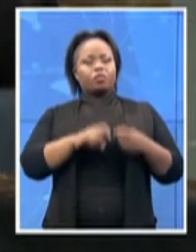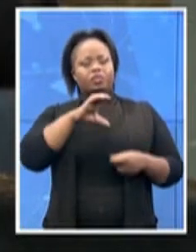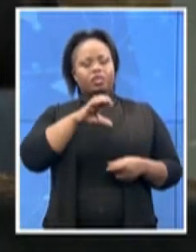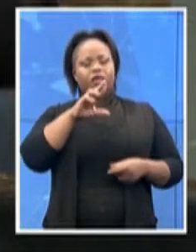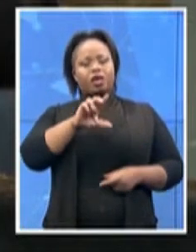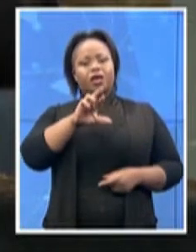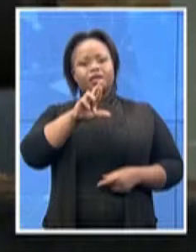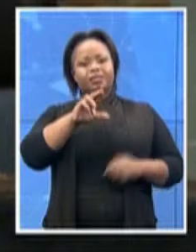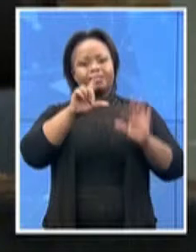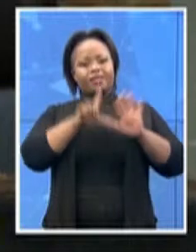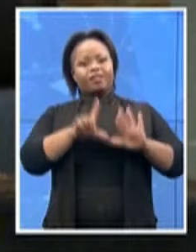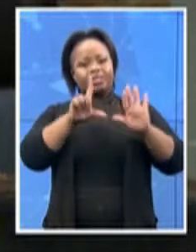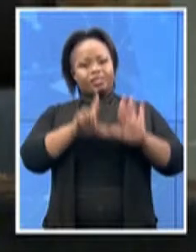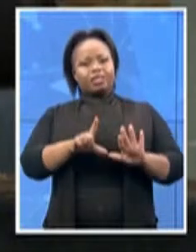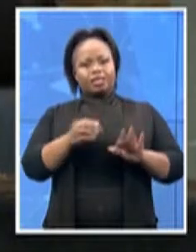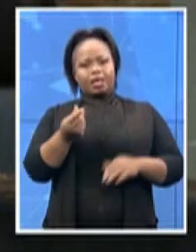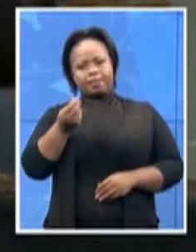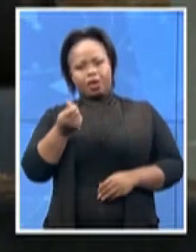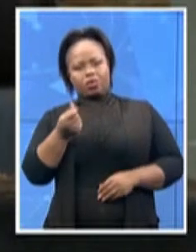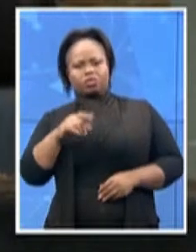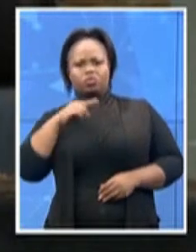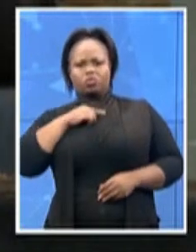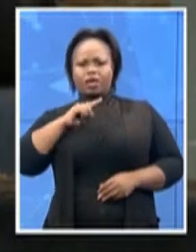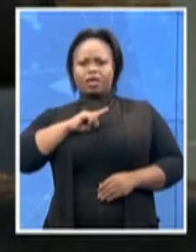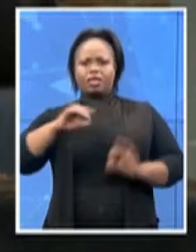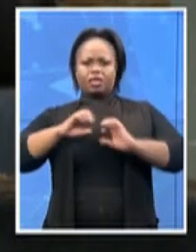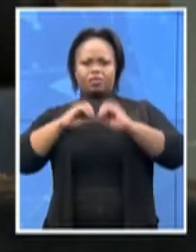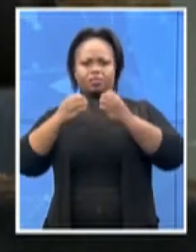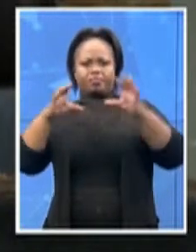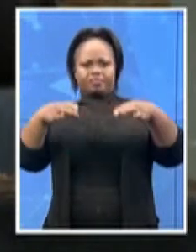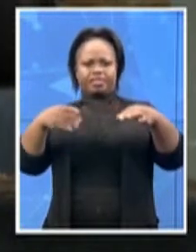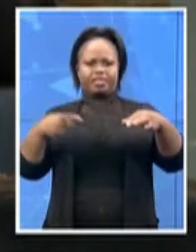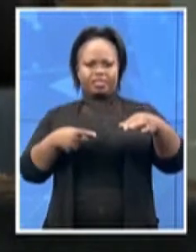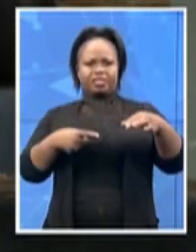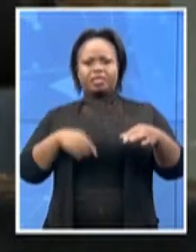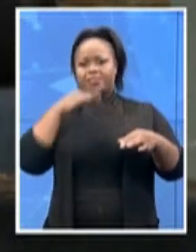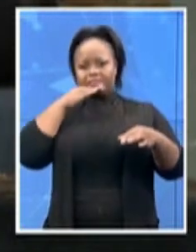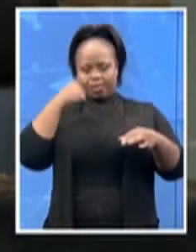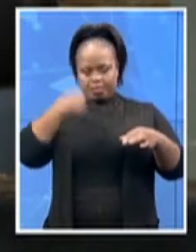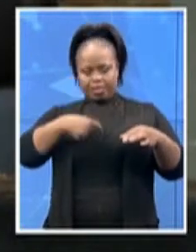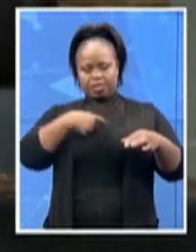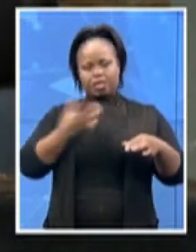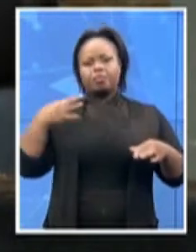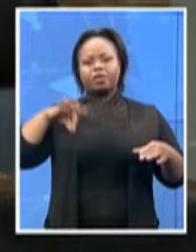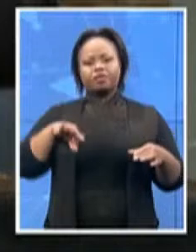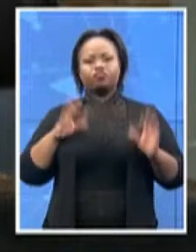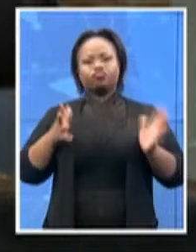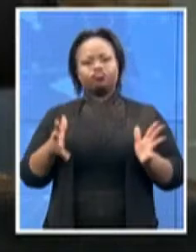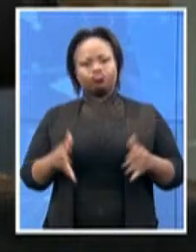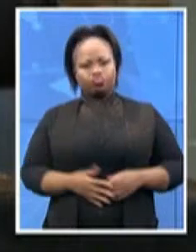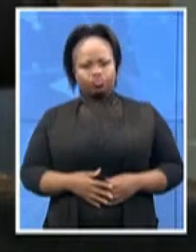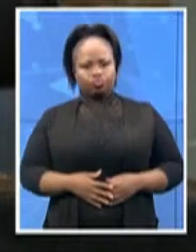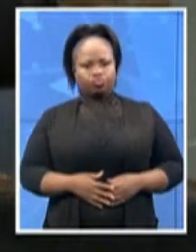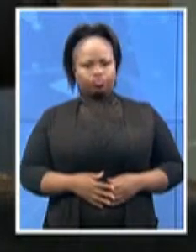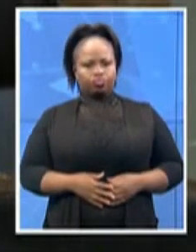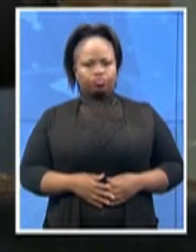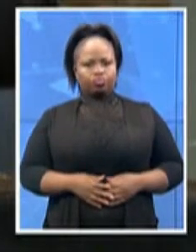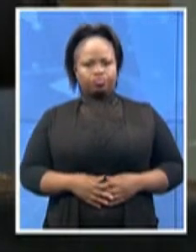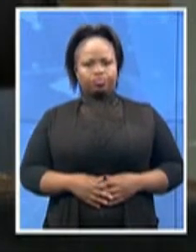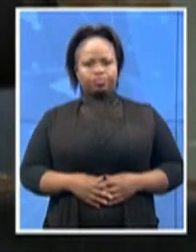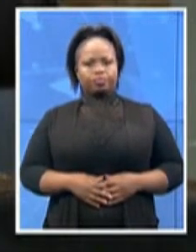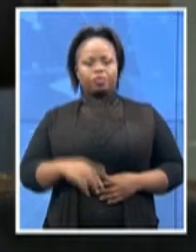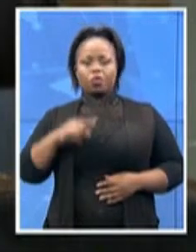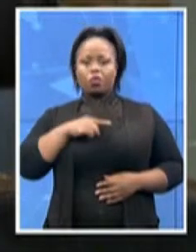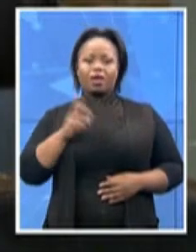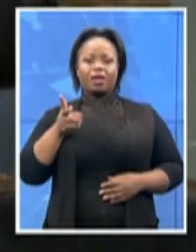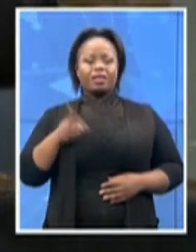entity constitute a personal benefit to the president and creates a situation that involves a